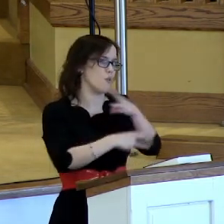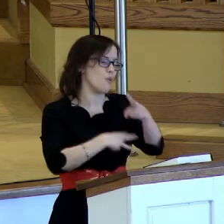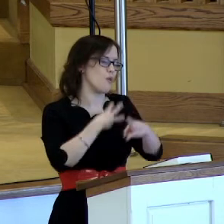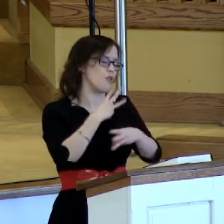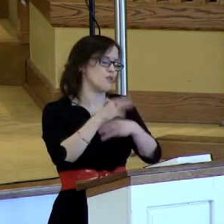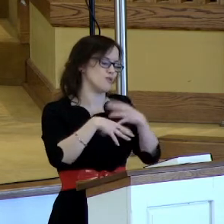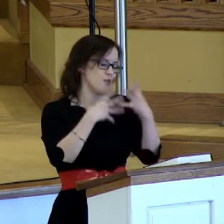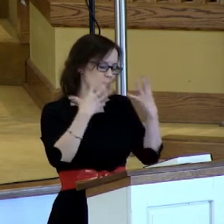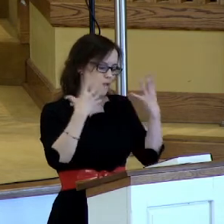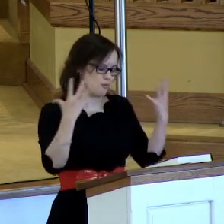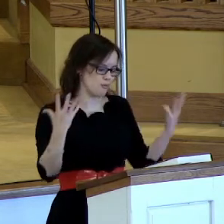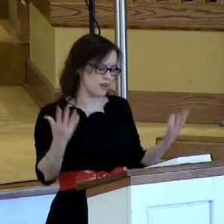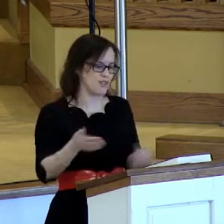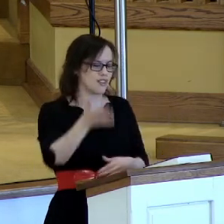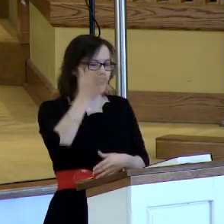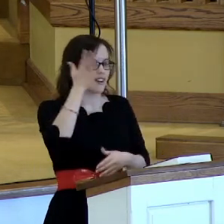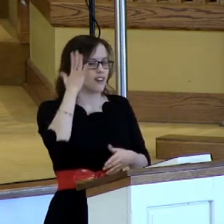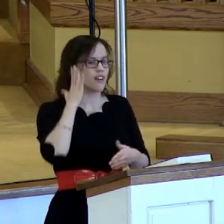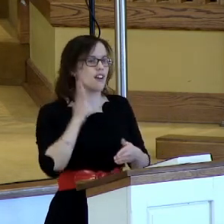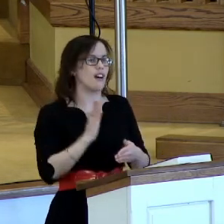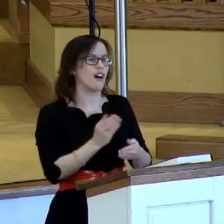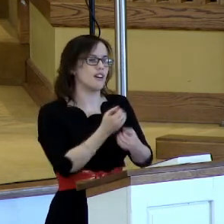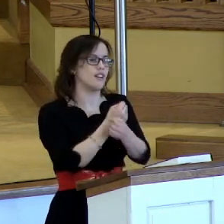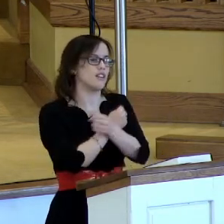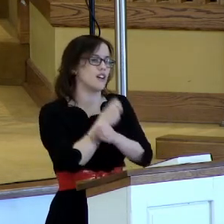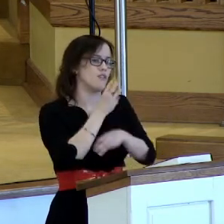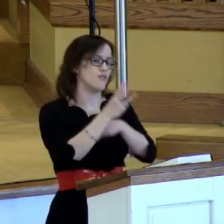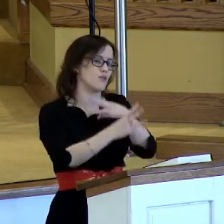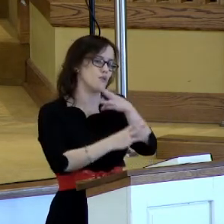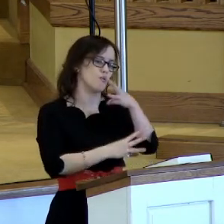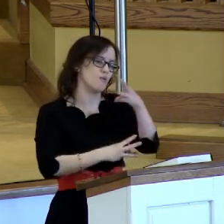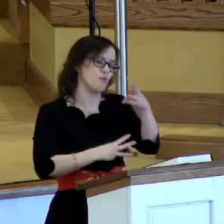world. God so loved the